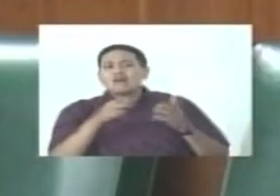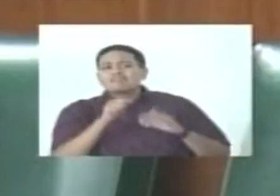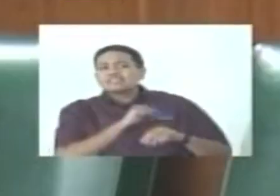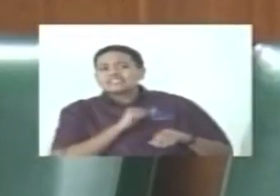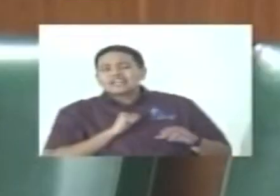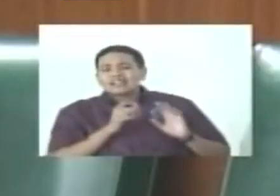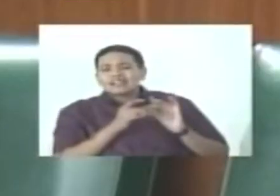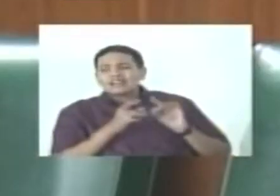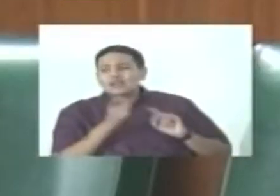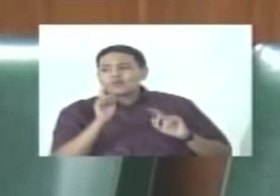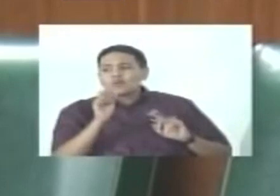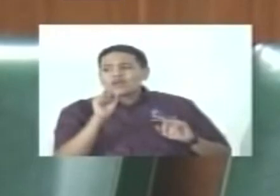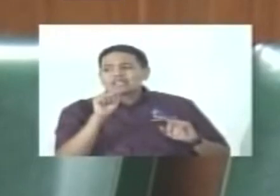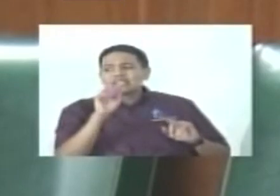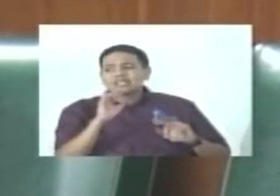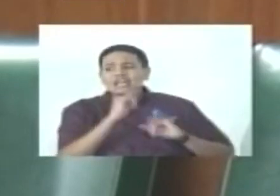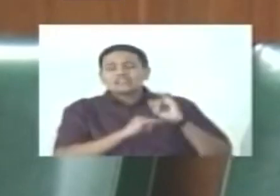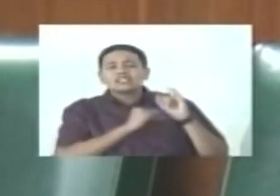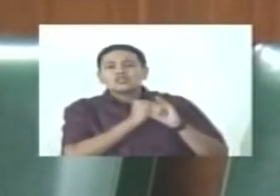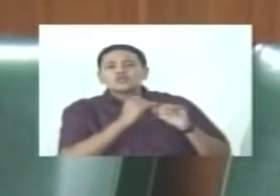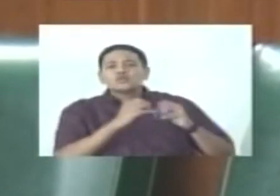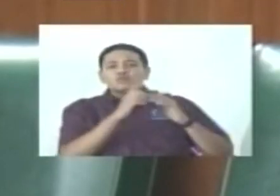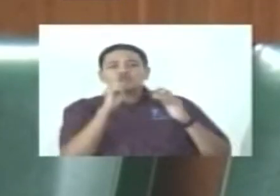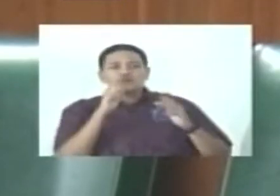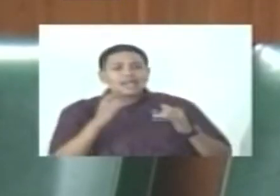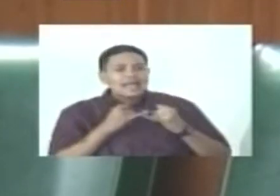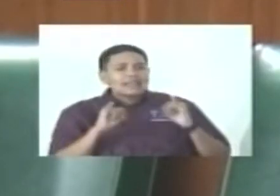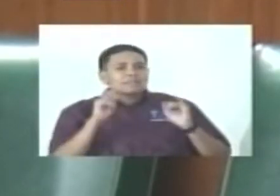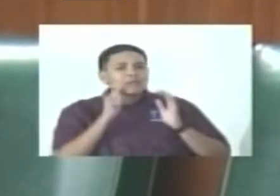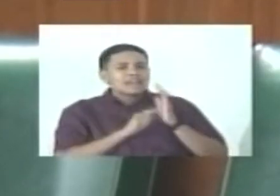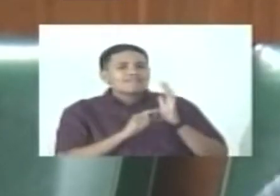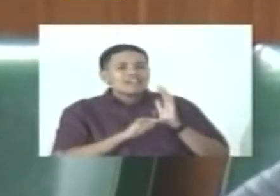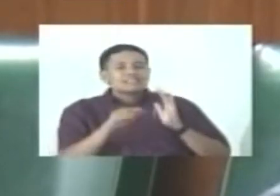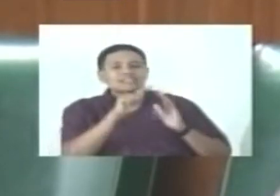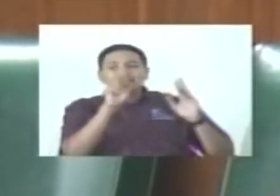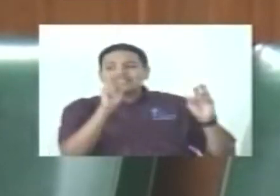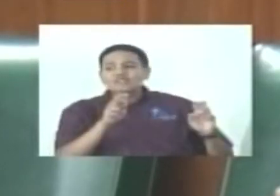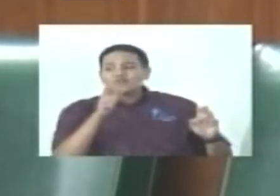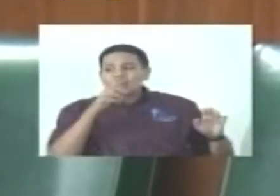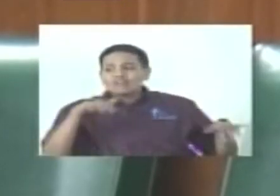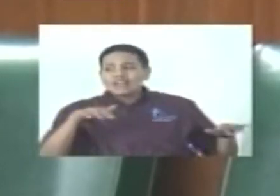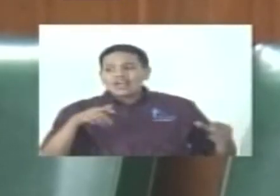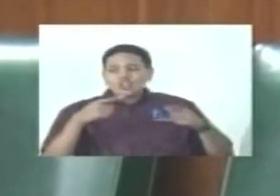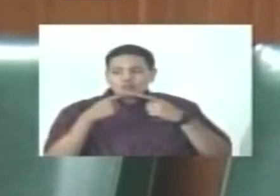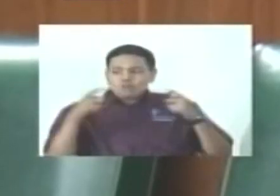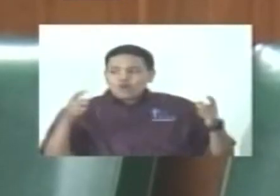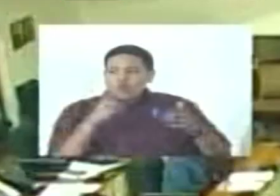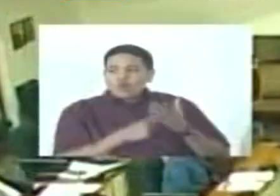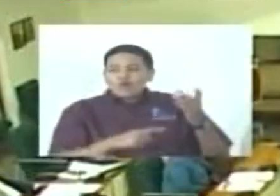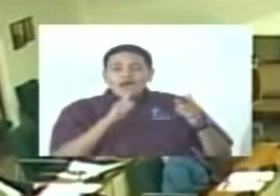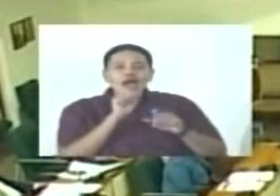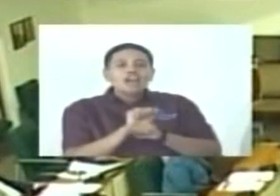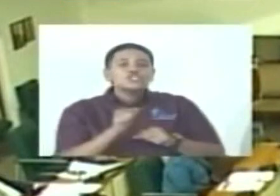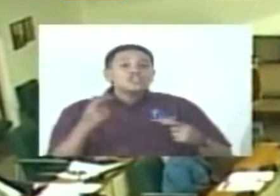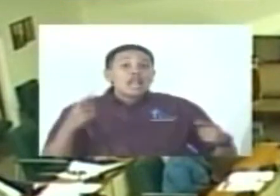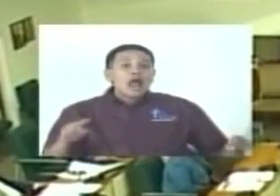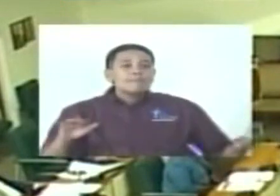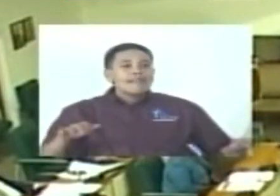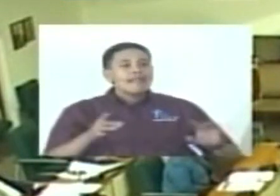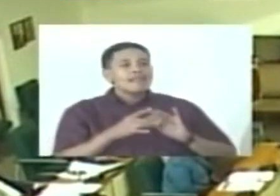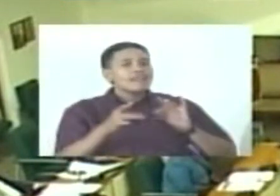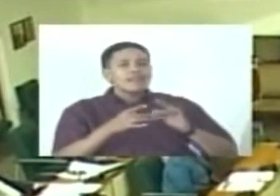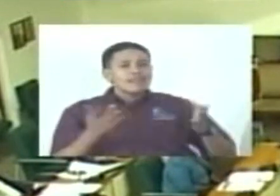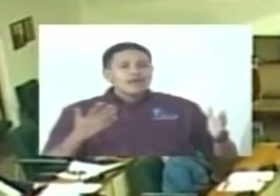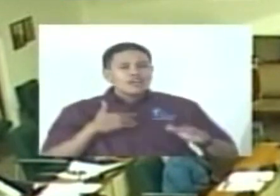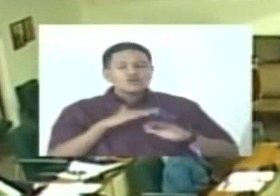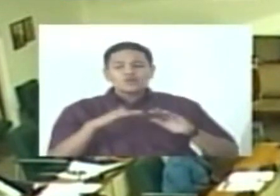state institutions empowered to independently investigate these matters who have yet to pronounce on what actually happened. And I